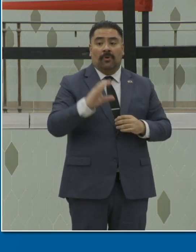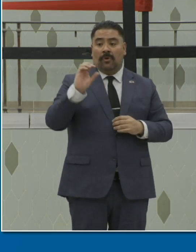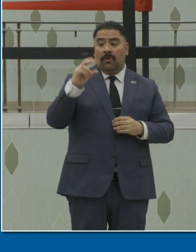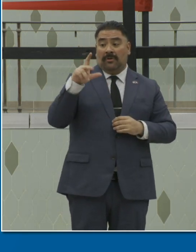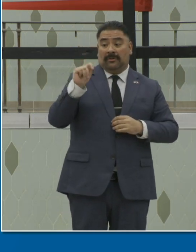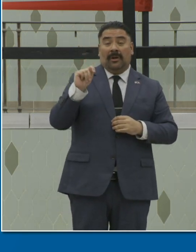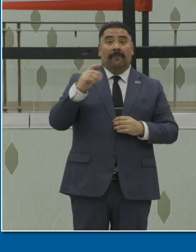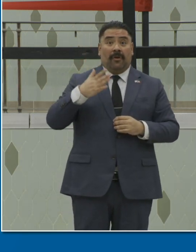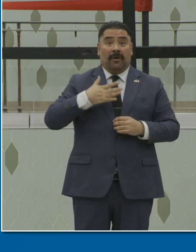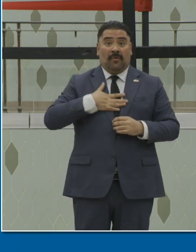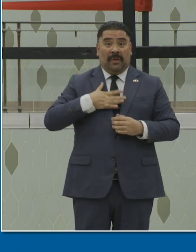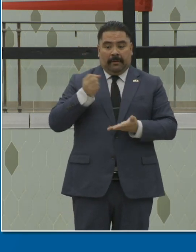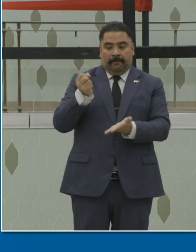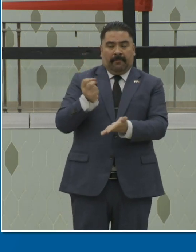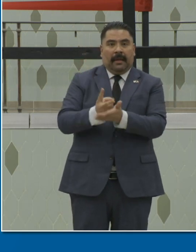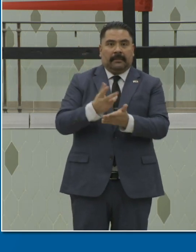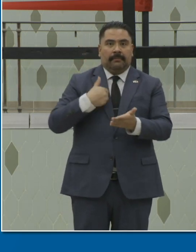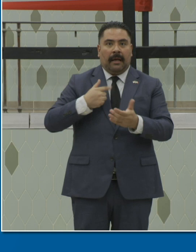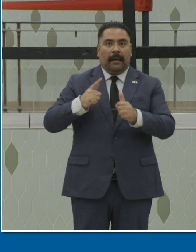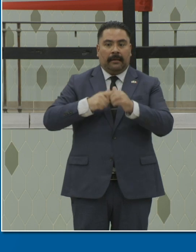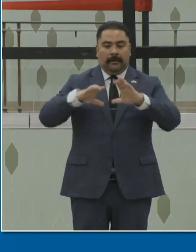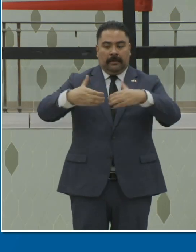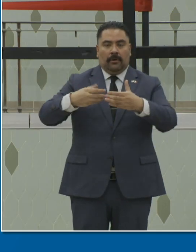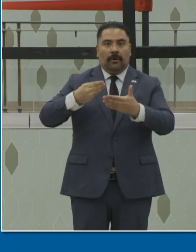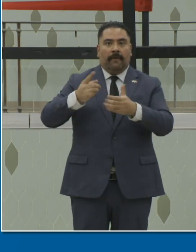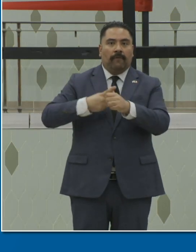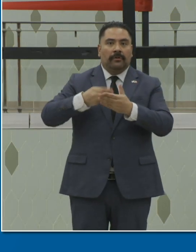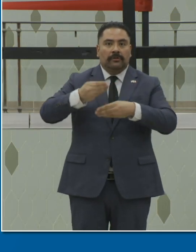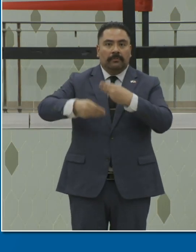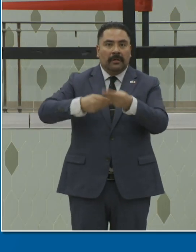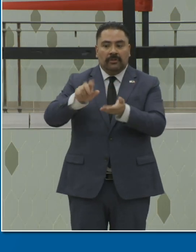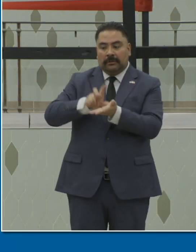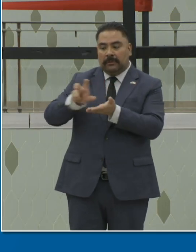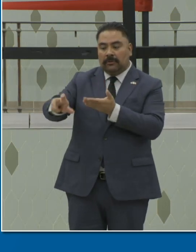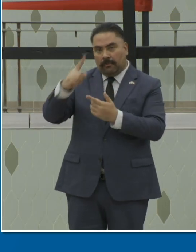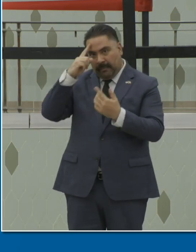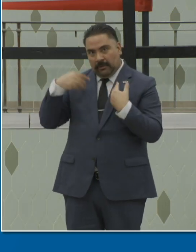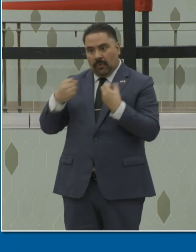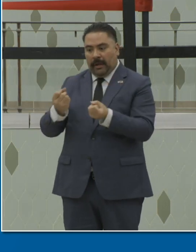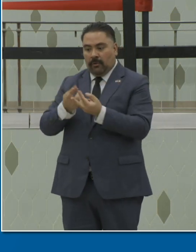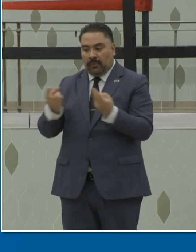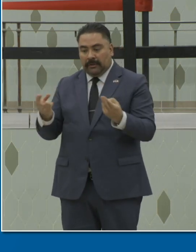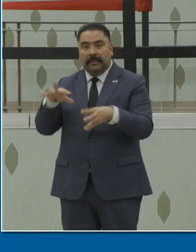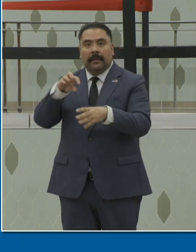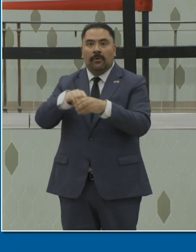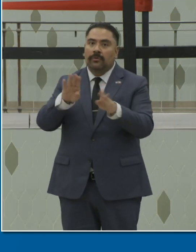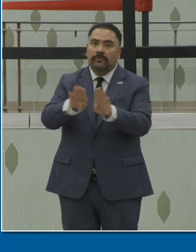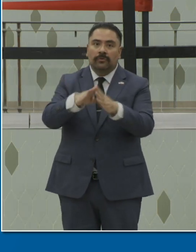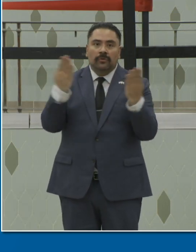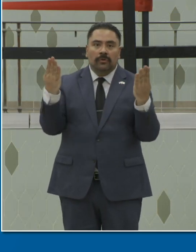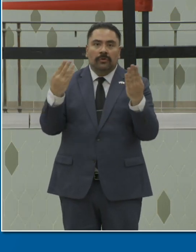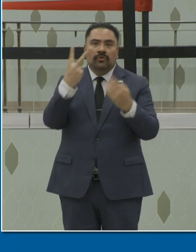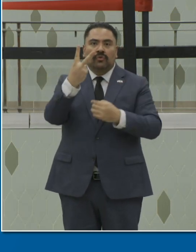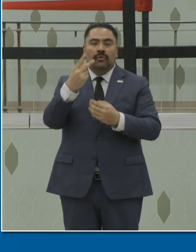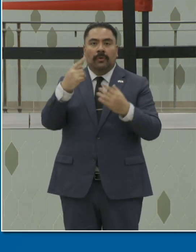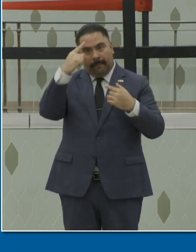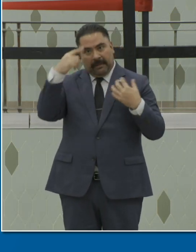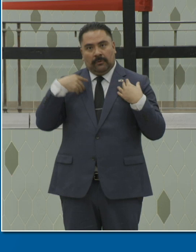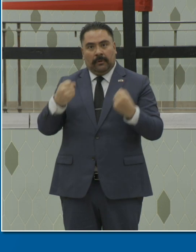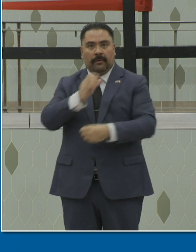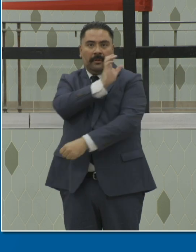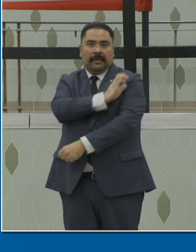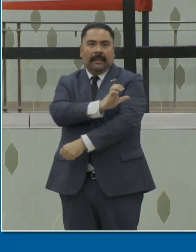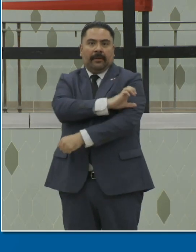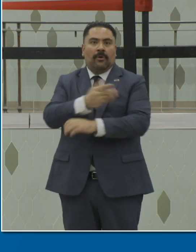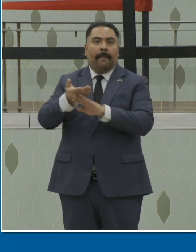passed my administration's first budget, which allocated significant resources towards mental health resources. That includes the reopening of 2 mental health clinics